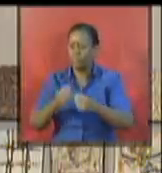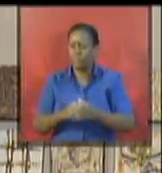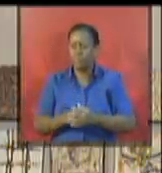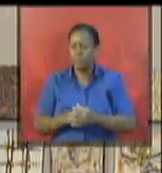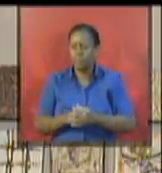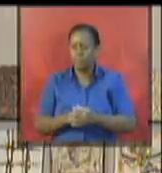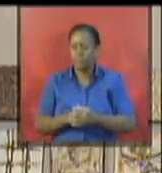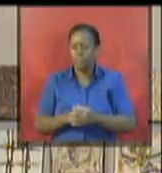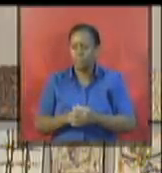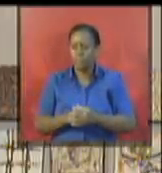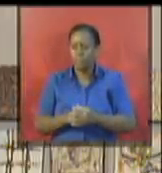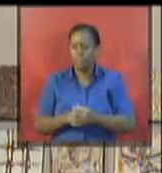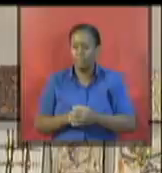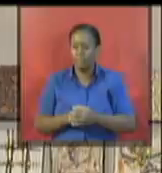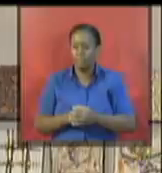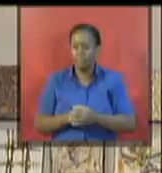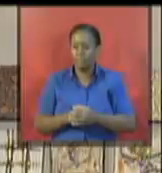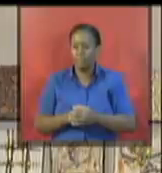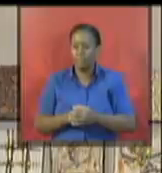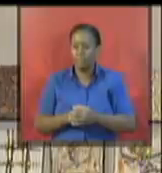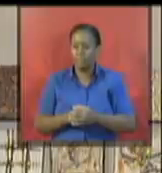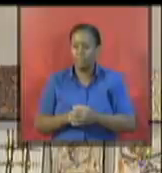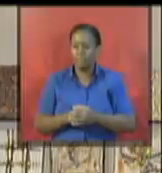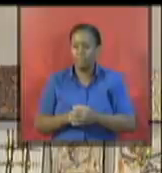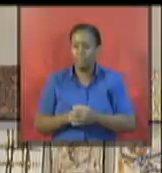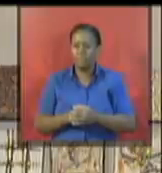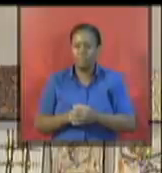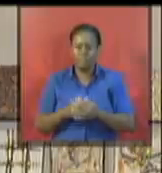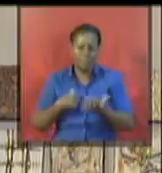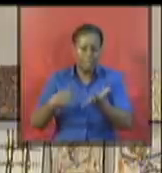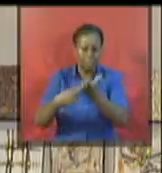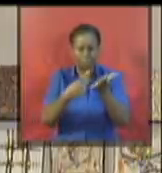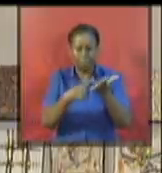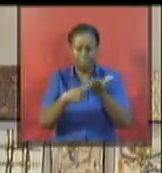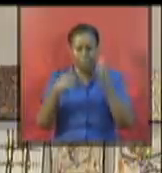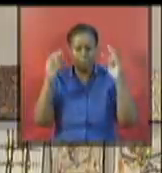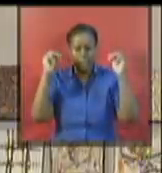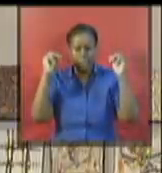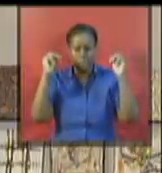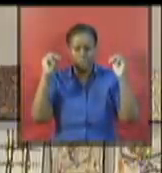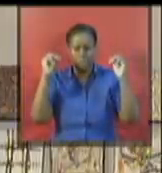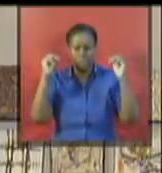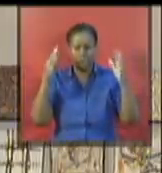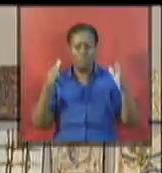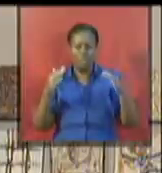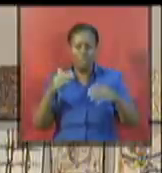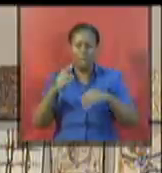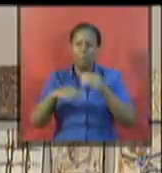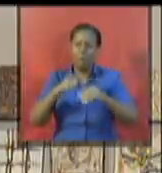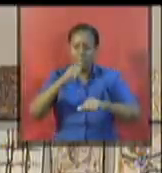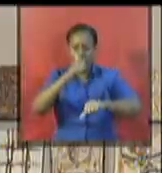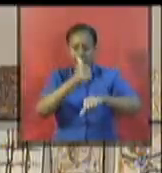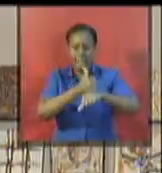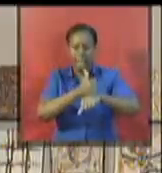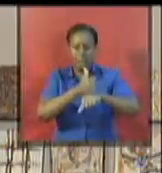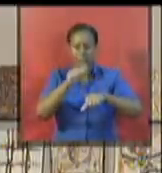machine. Instead of a 2-site this time, we're looking at something with a larger capacity that will significantly increase